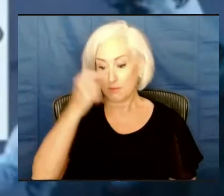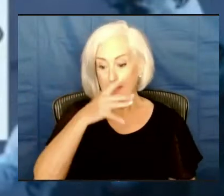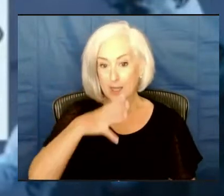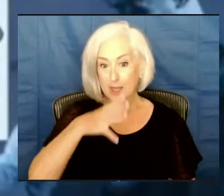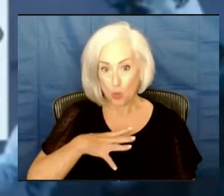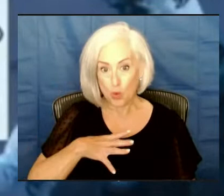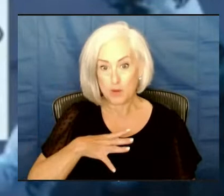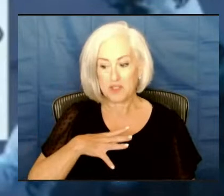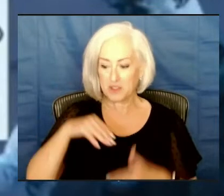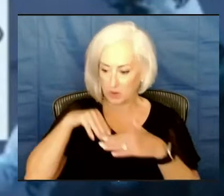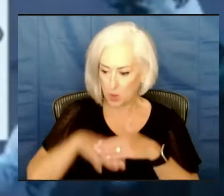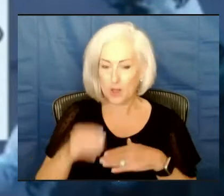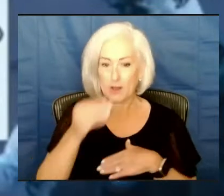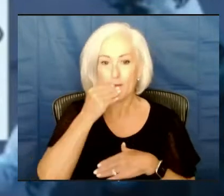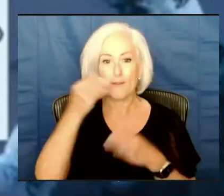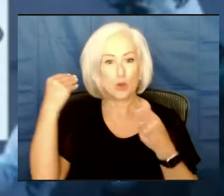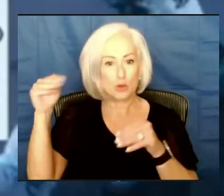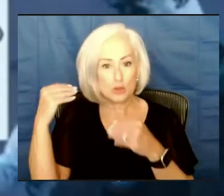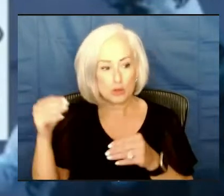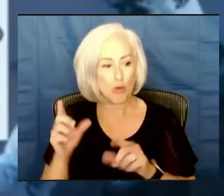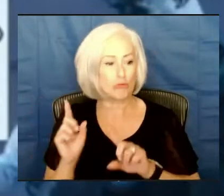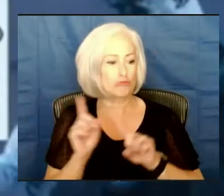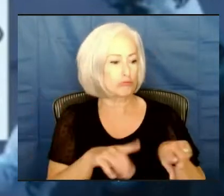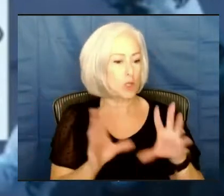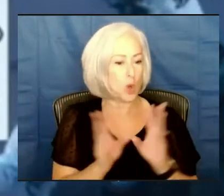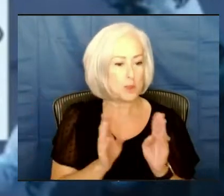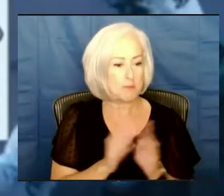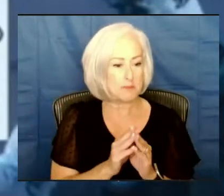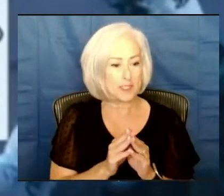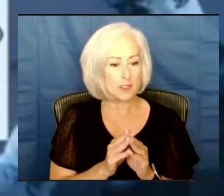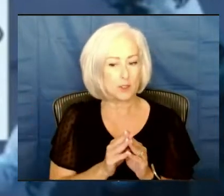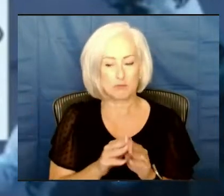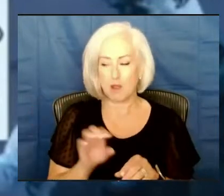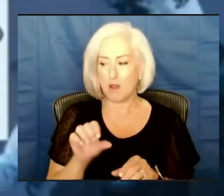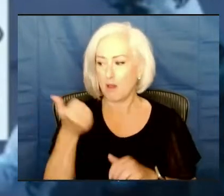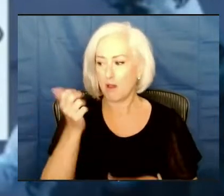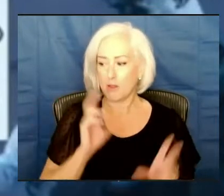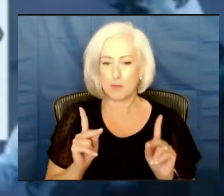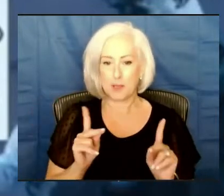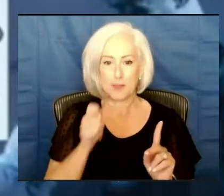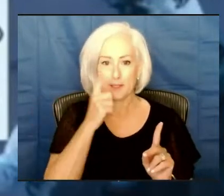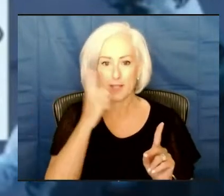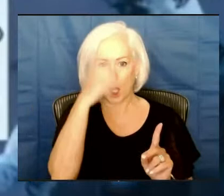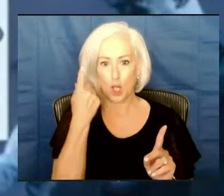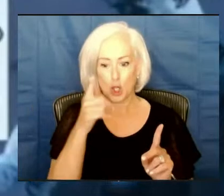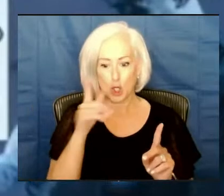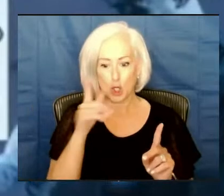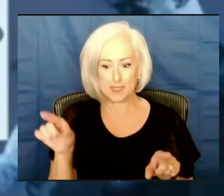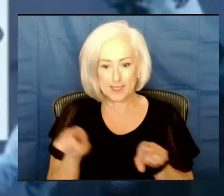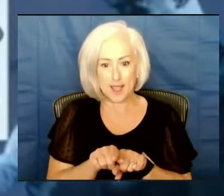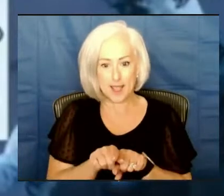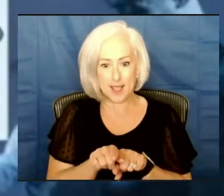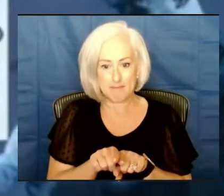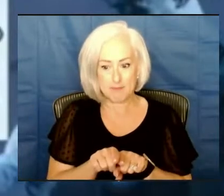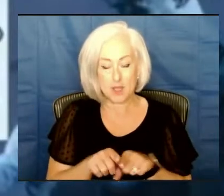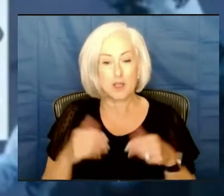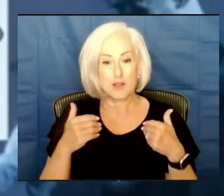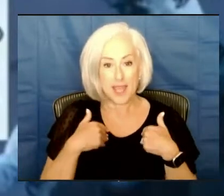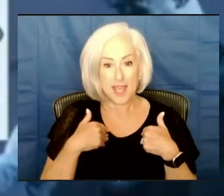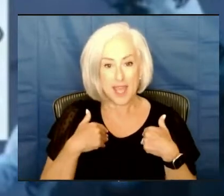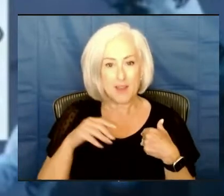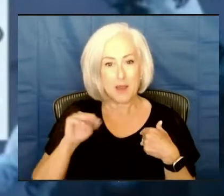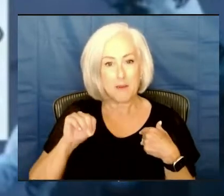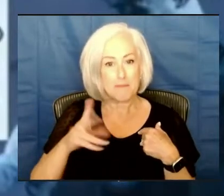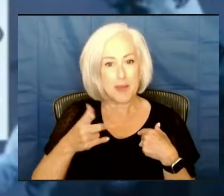to their grocery store, when they go to meetings and there's no one that looks like them, and there are those microaggressions, there's a fear also associated with